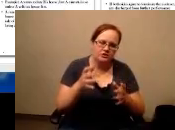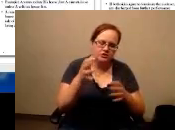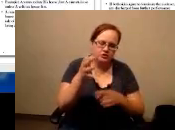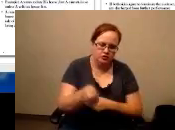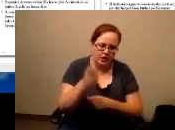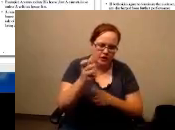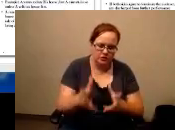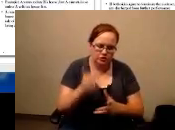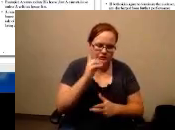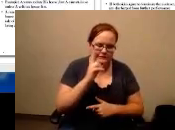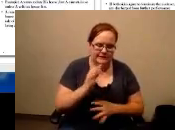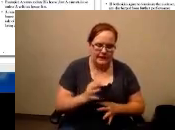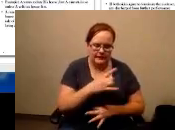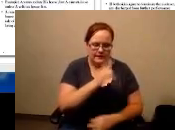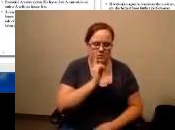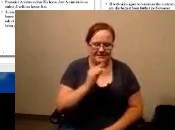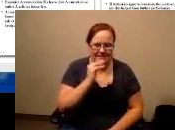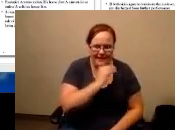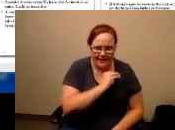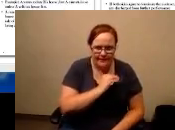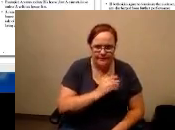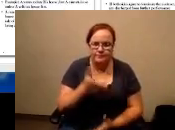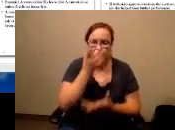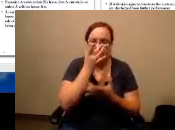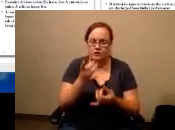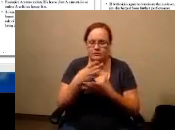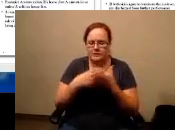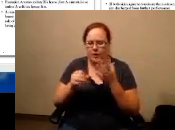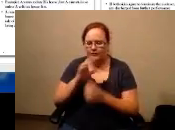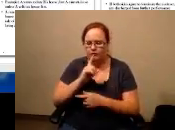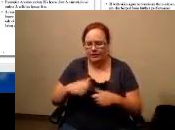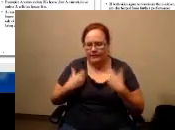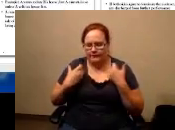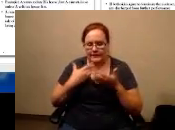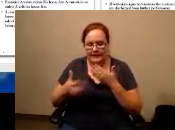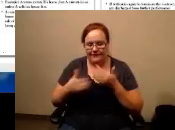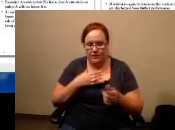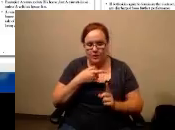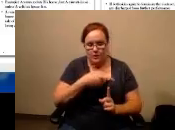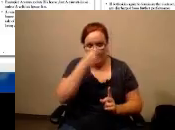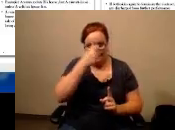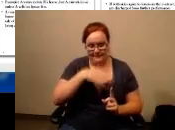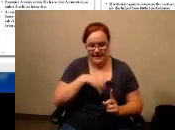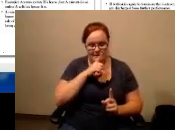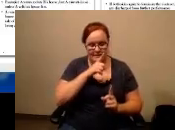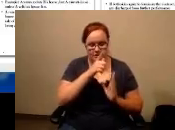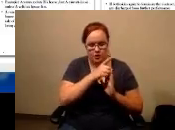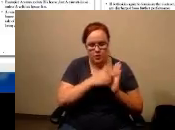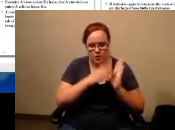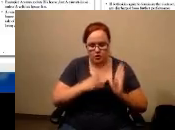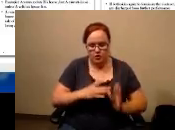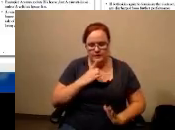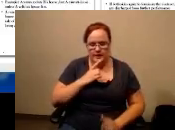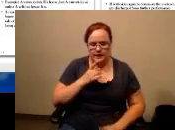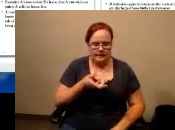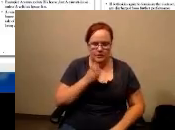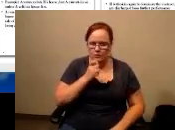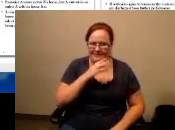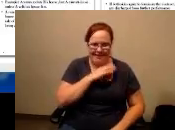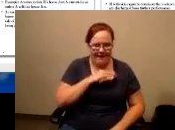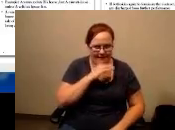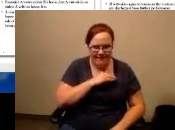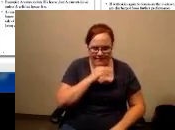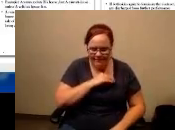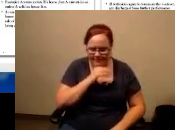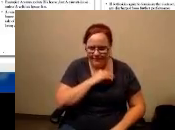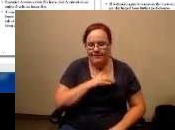Now here's an interesting aspect of real life. Even though he and his lawyer had pretty much settled on he didn't have money, after